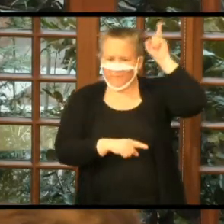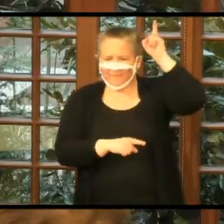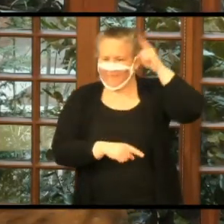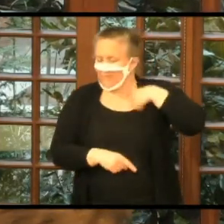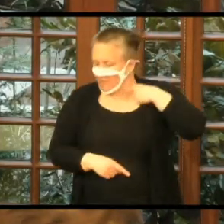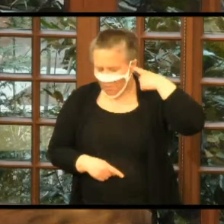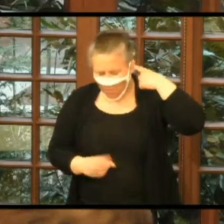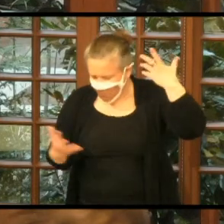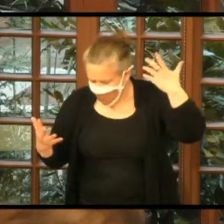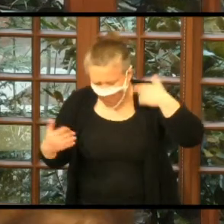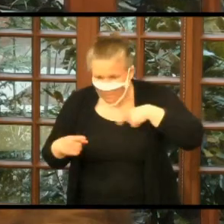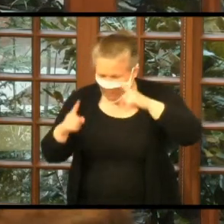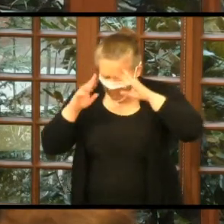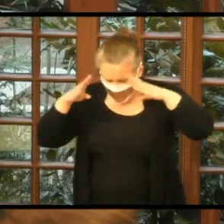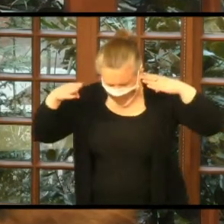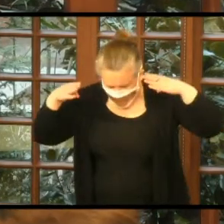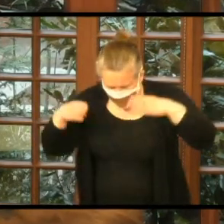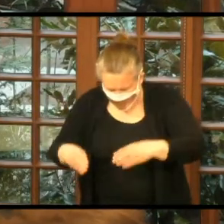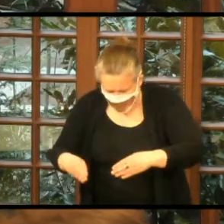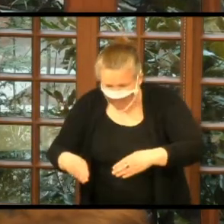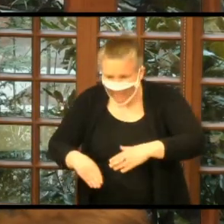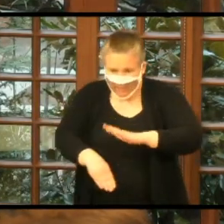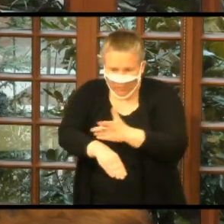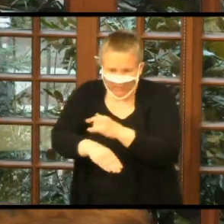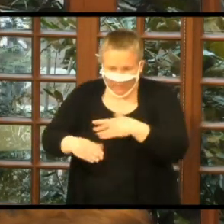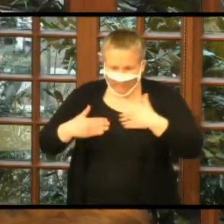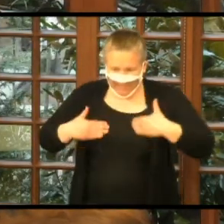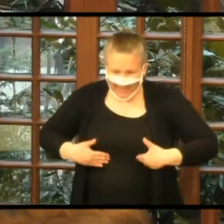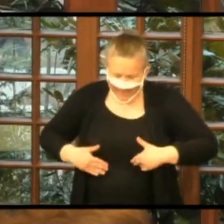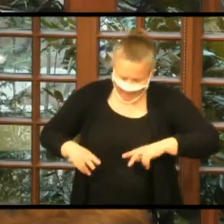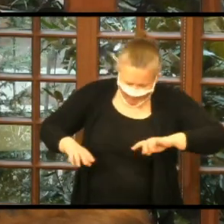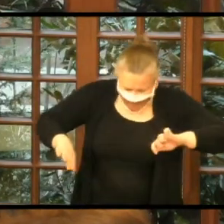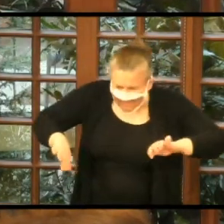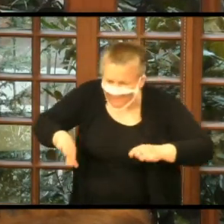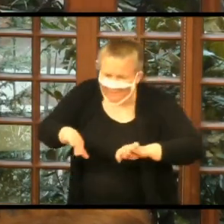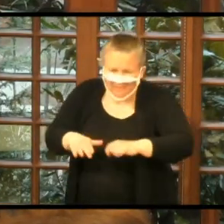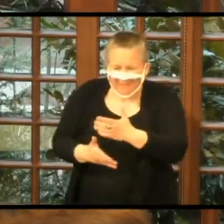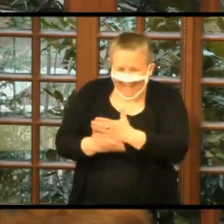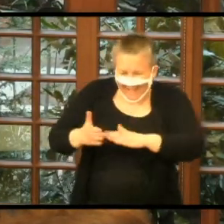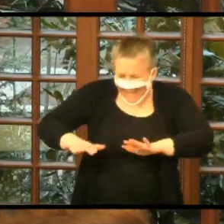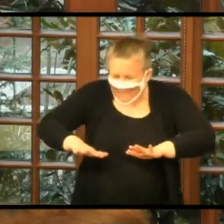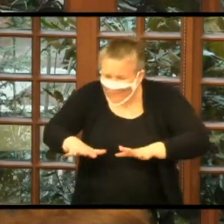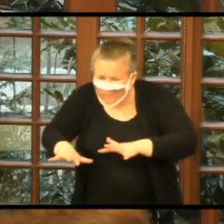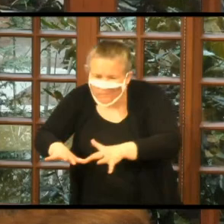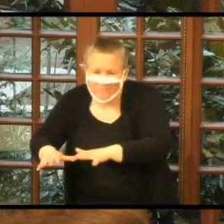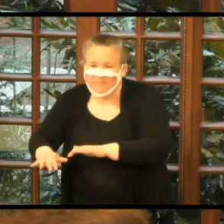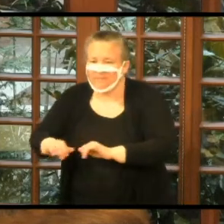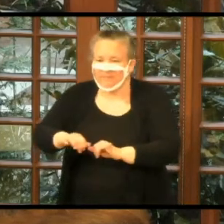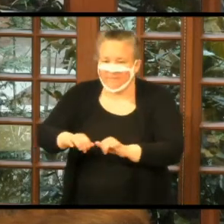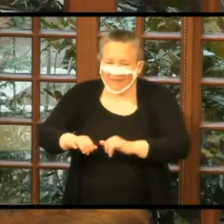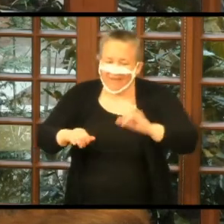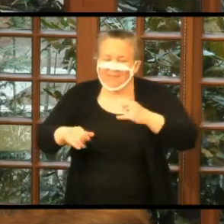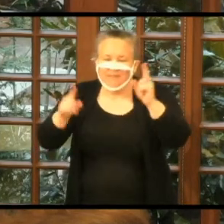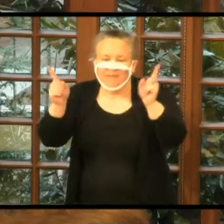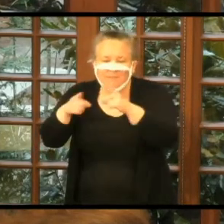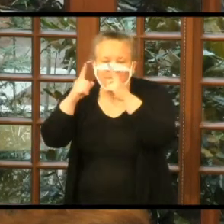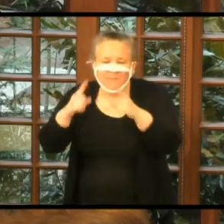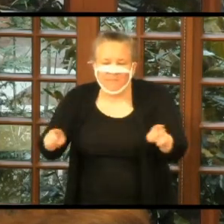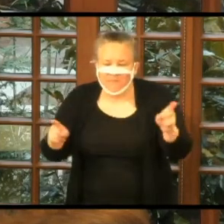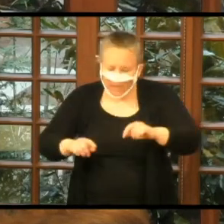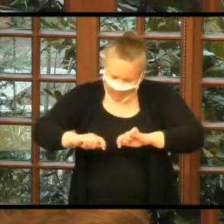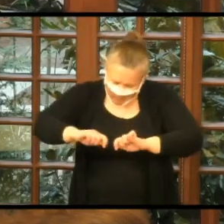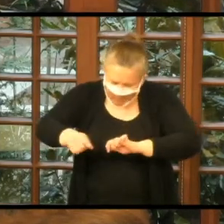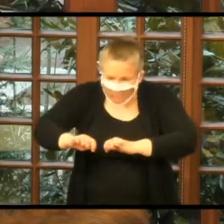her. His mind is filled with the music of the anatomy. His hands drift over the body as if to conduct the symphony of the